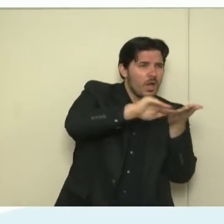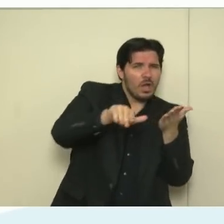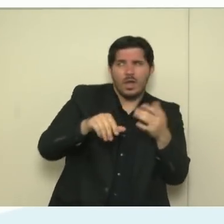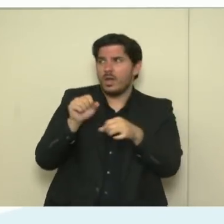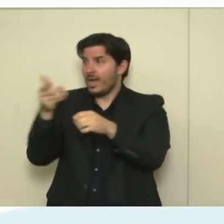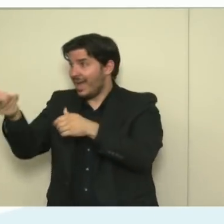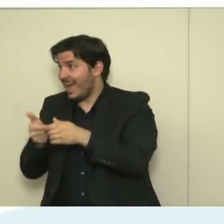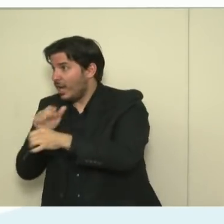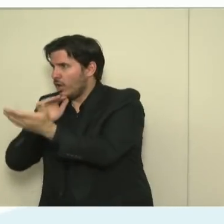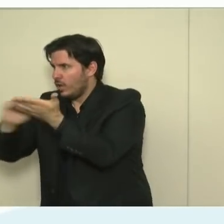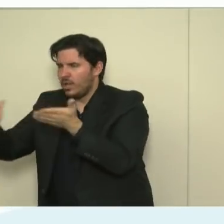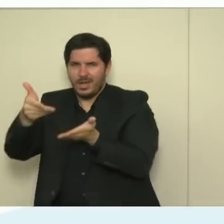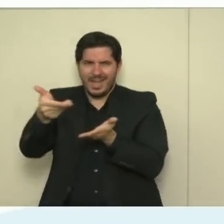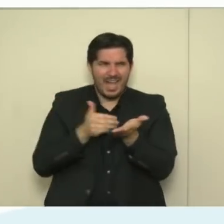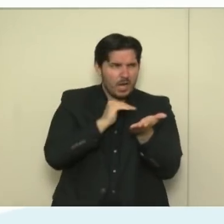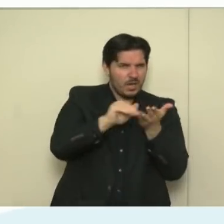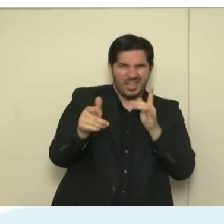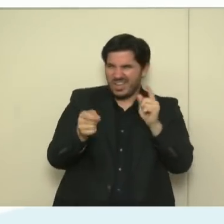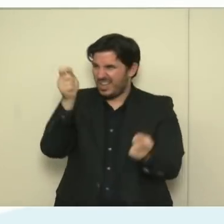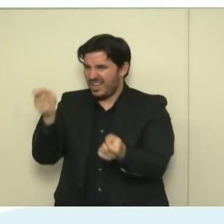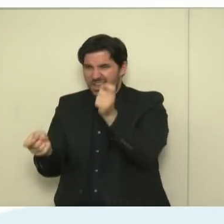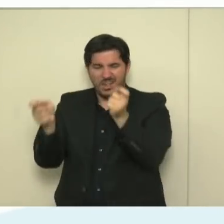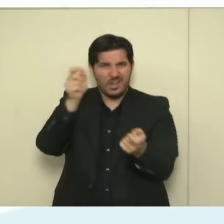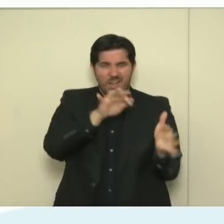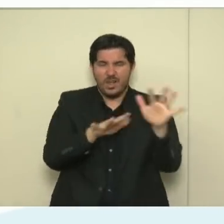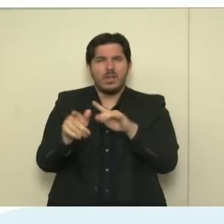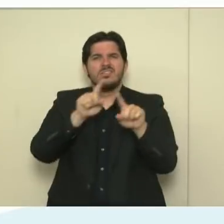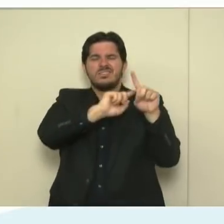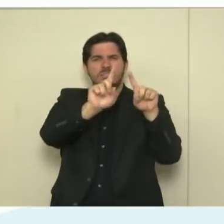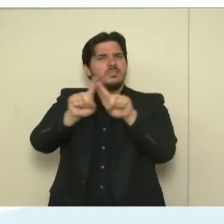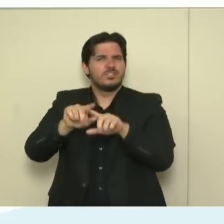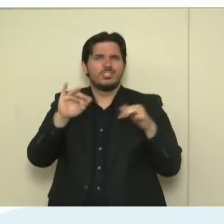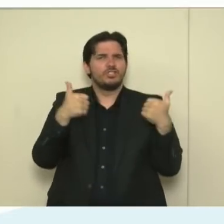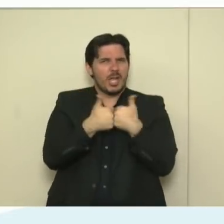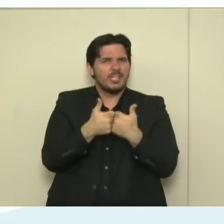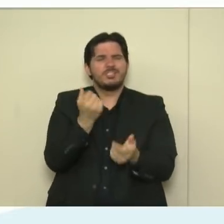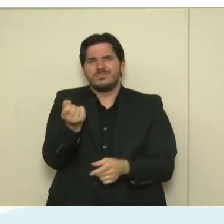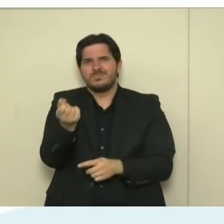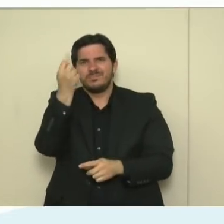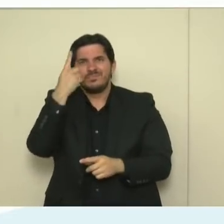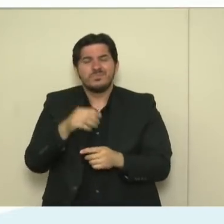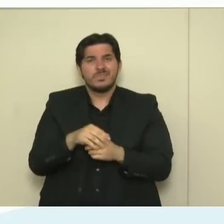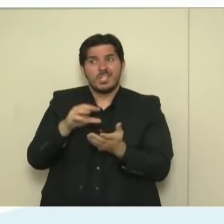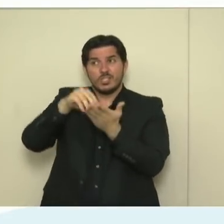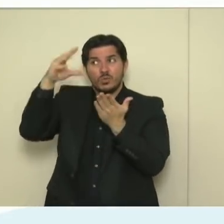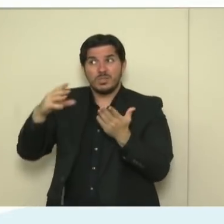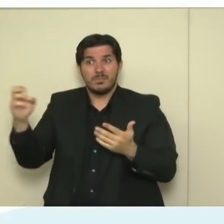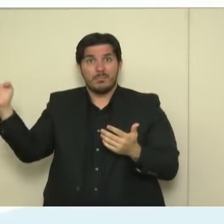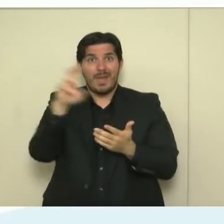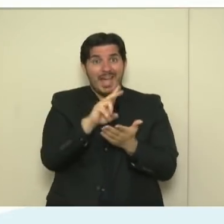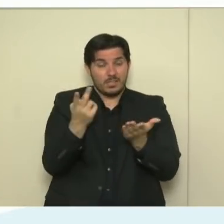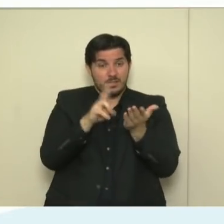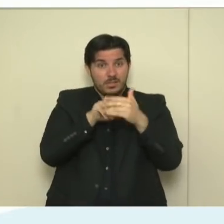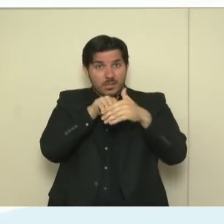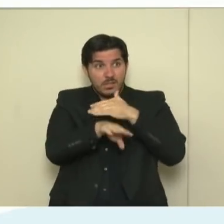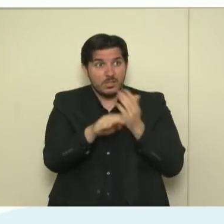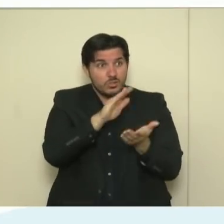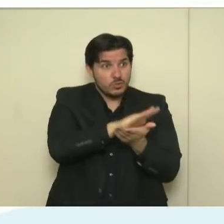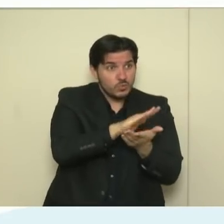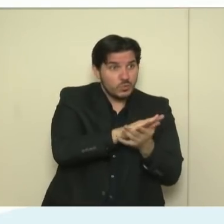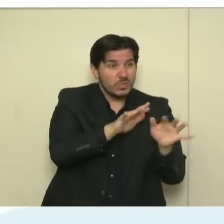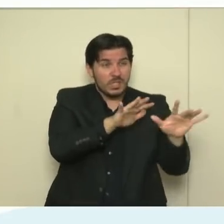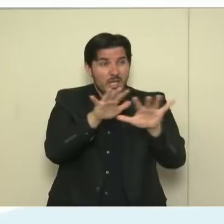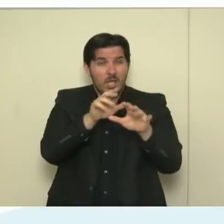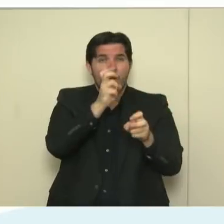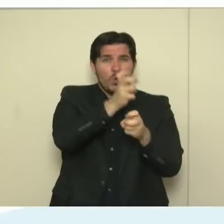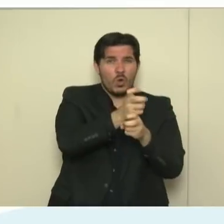providers are still facing significant challenges in terms of returning for enrollment, and some are still temporarily closed. We